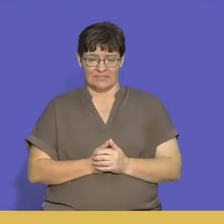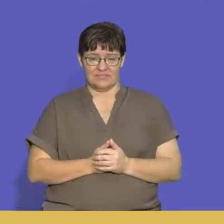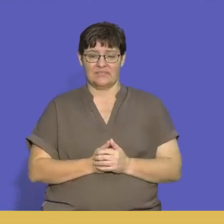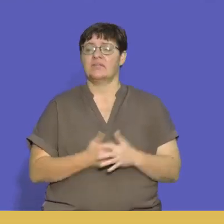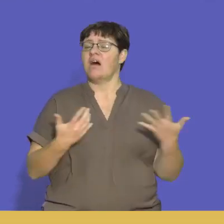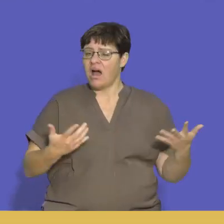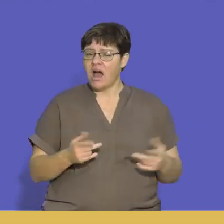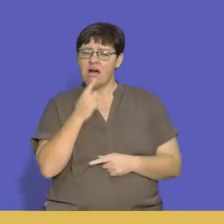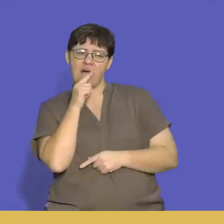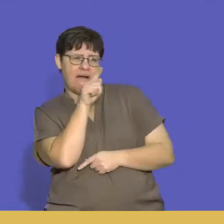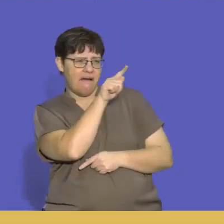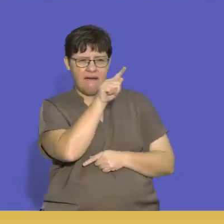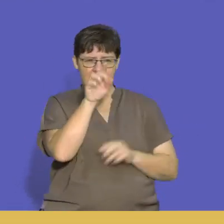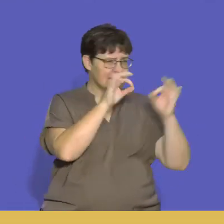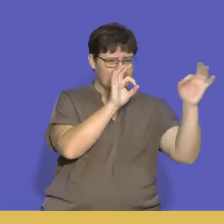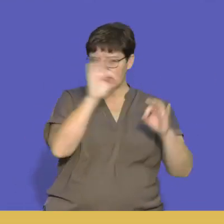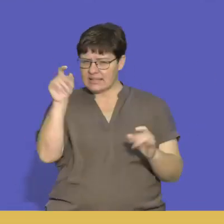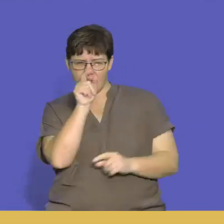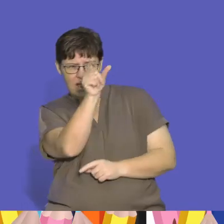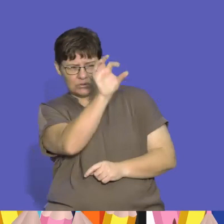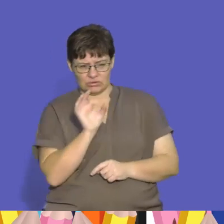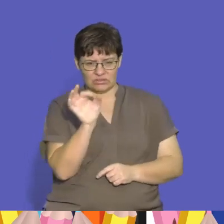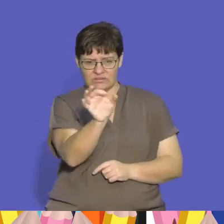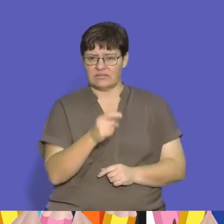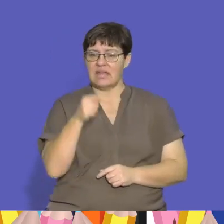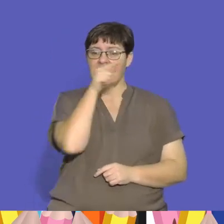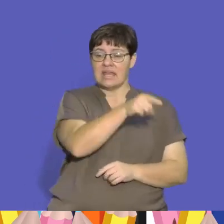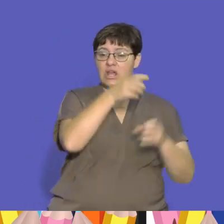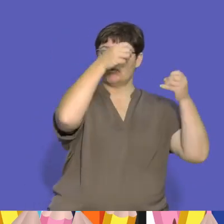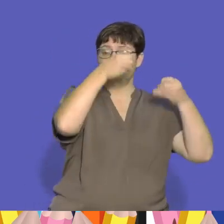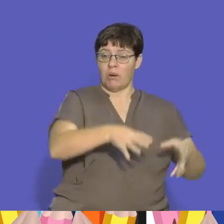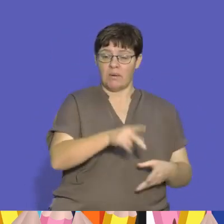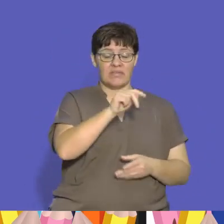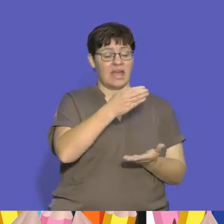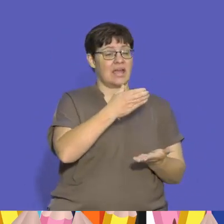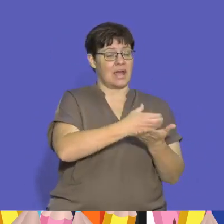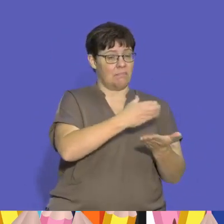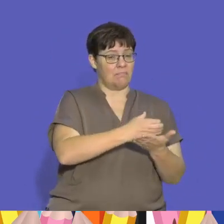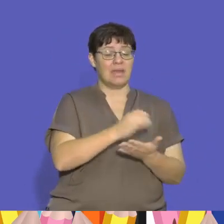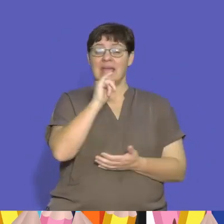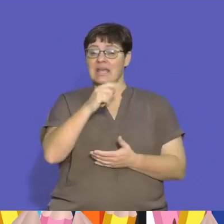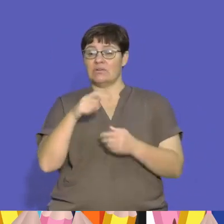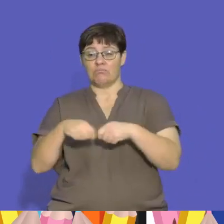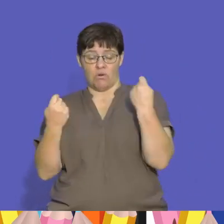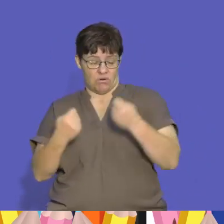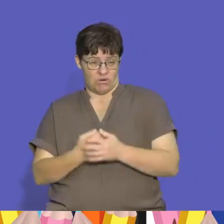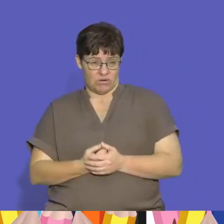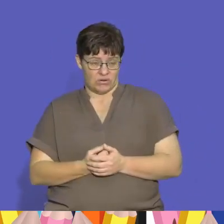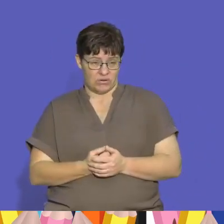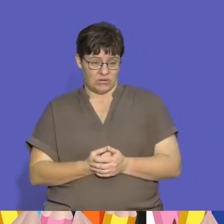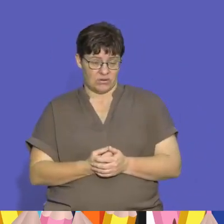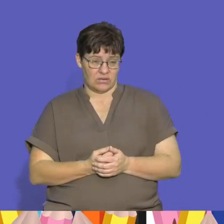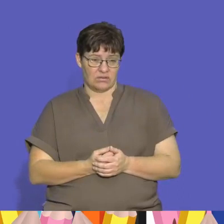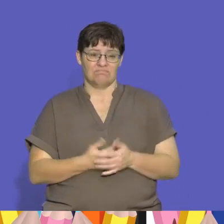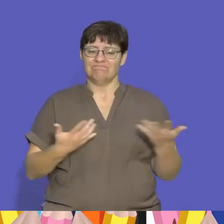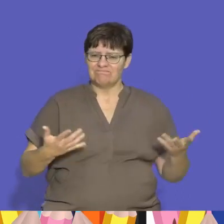the sentences and choose a word to join them. He dropped the cup. It broke. Which